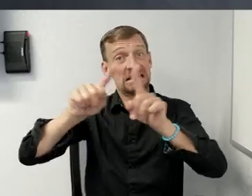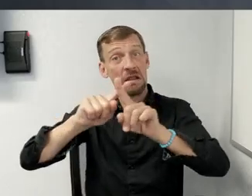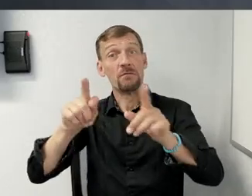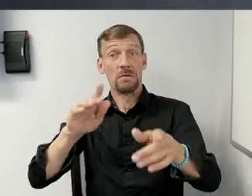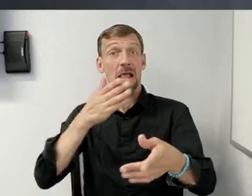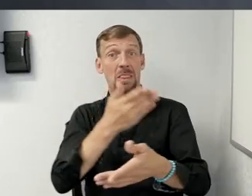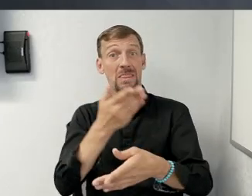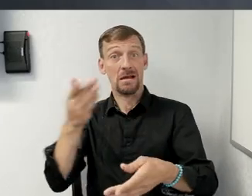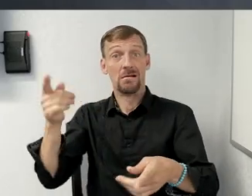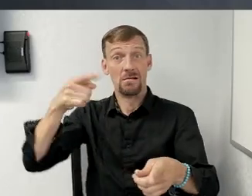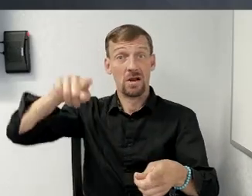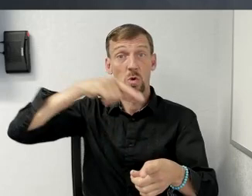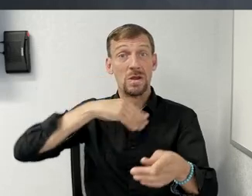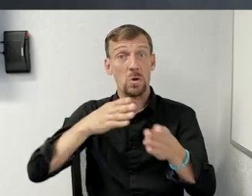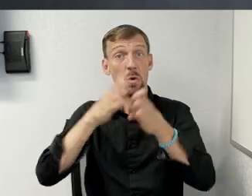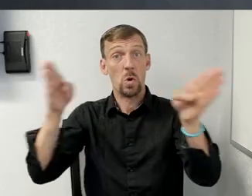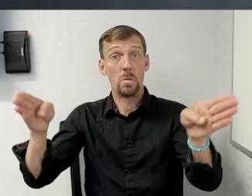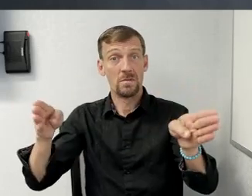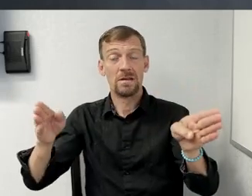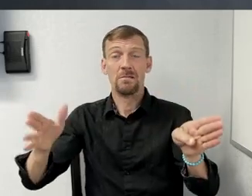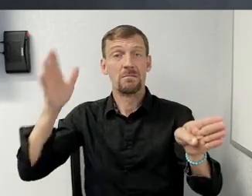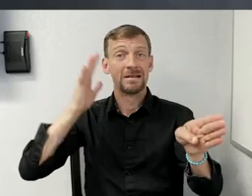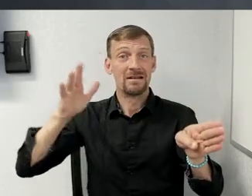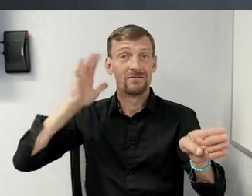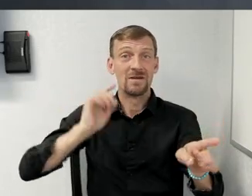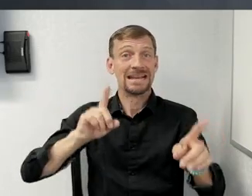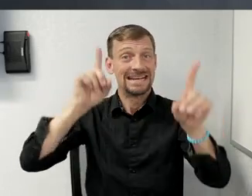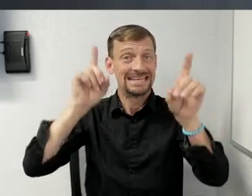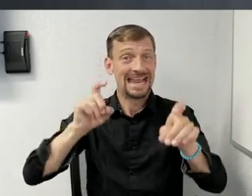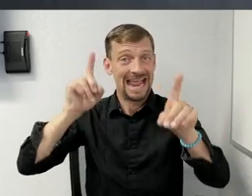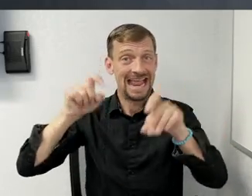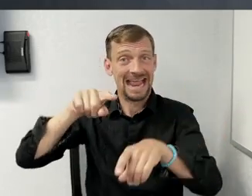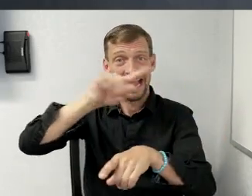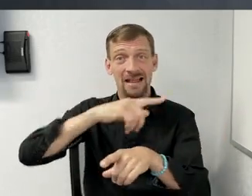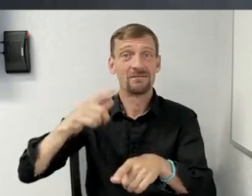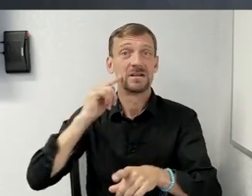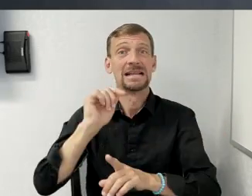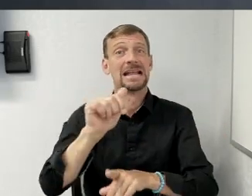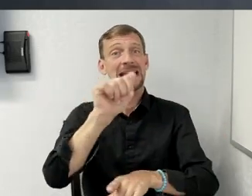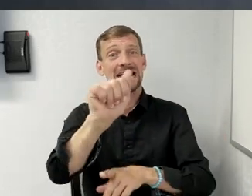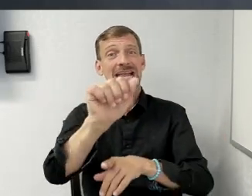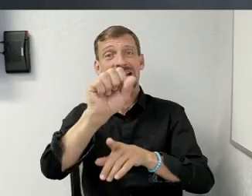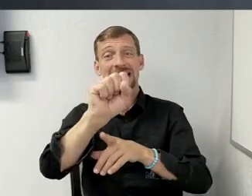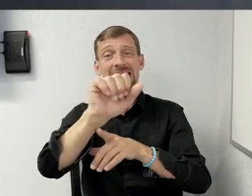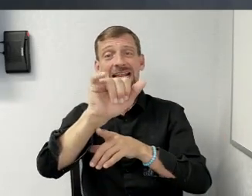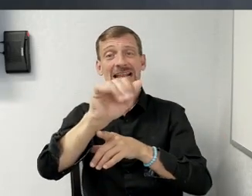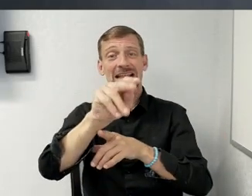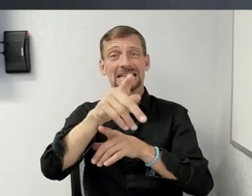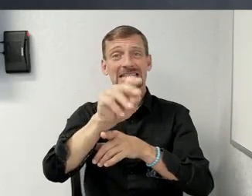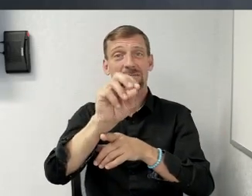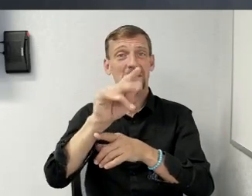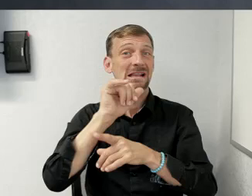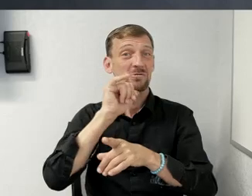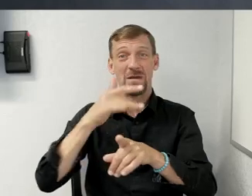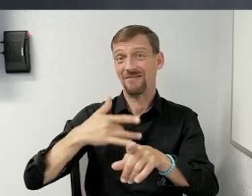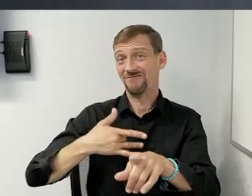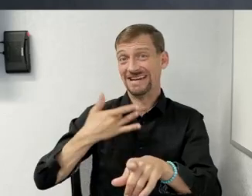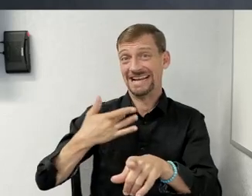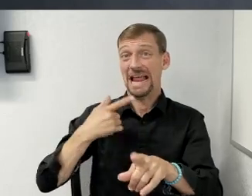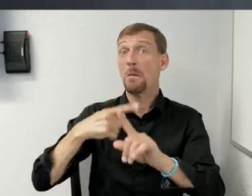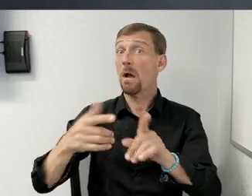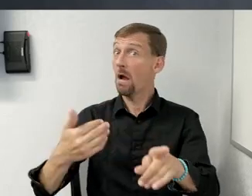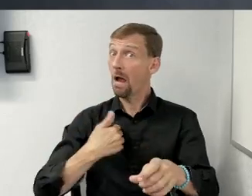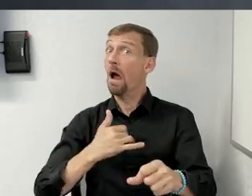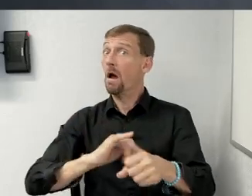Normally we don't test patients that are asymptomatic. We only test people that are exhibiting symptoms. But